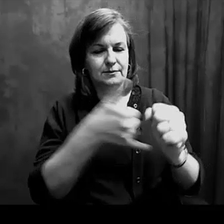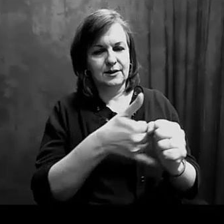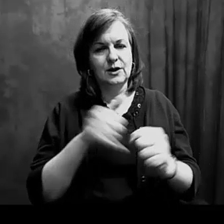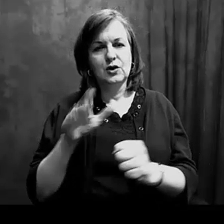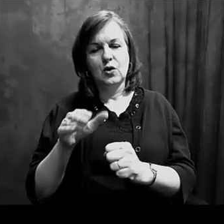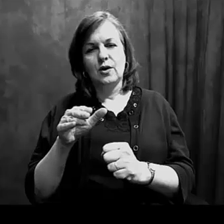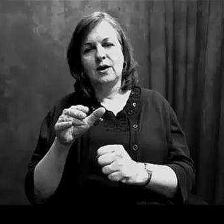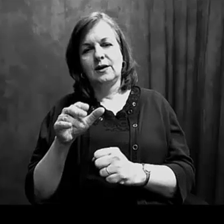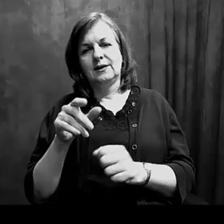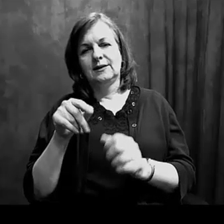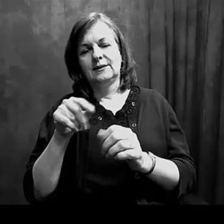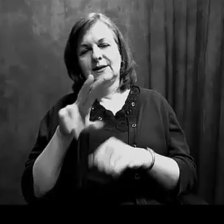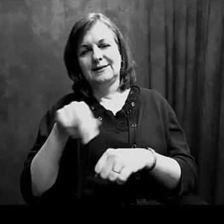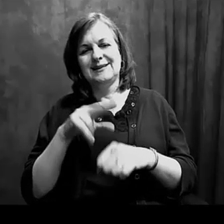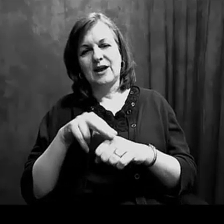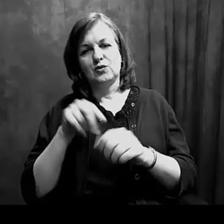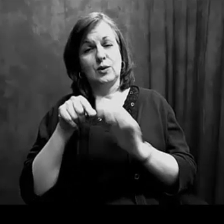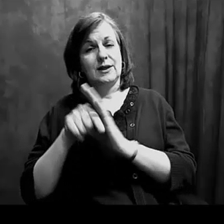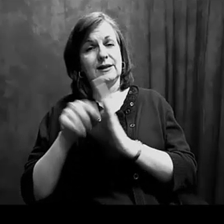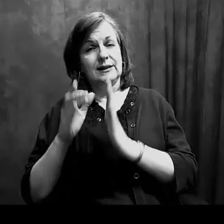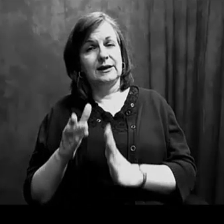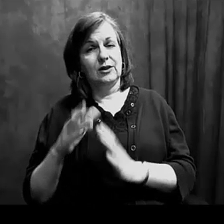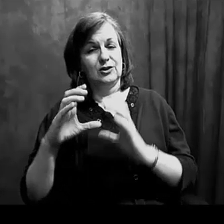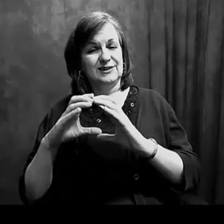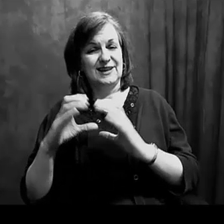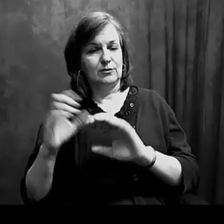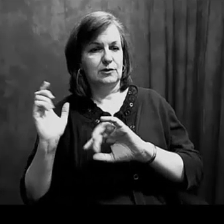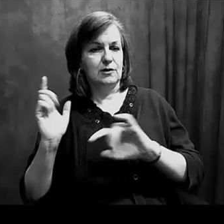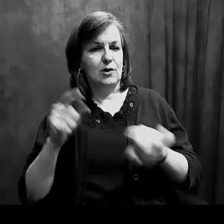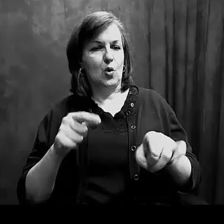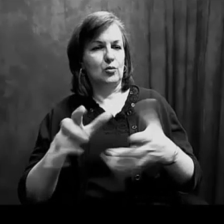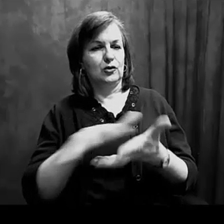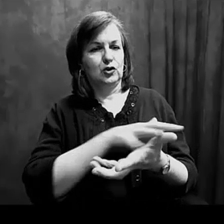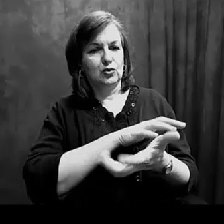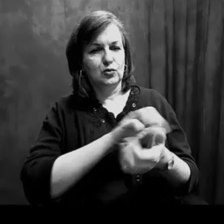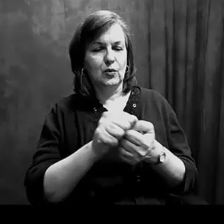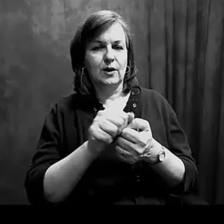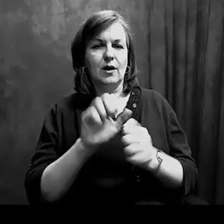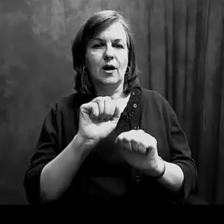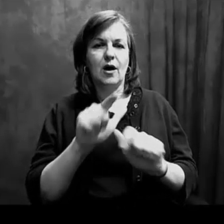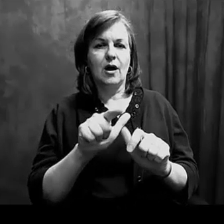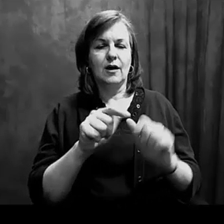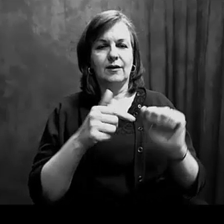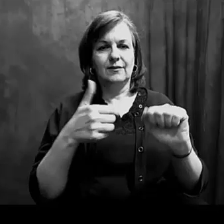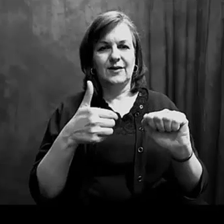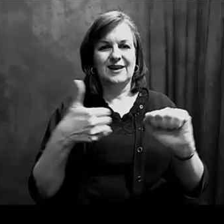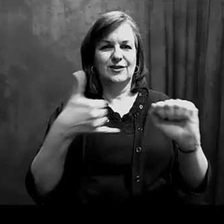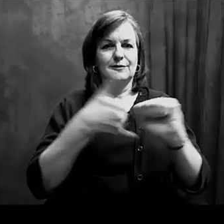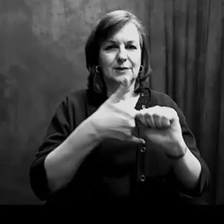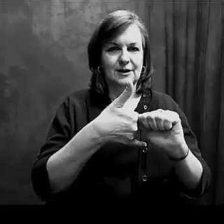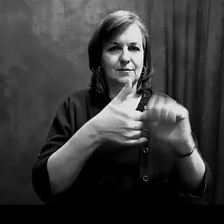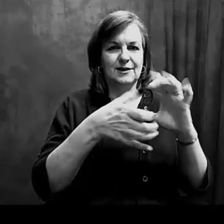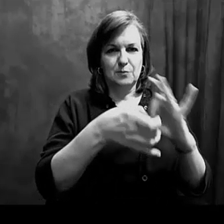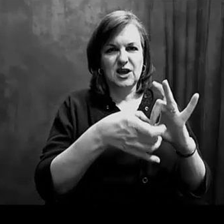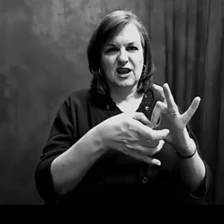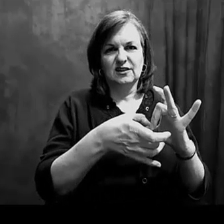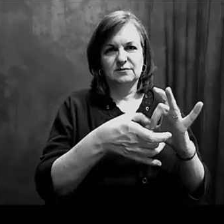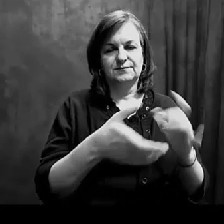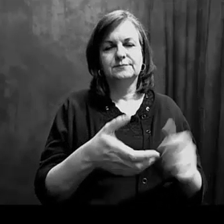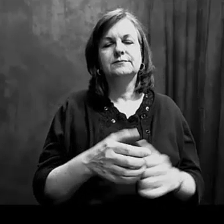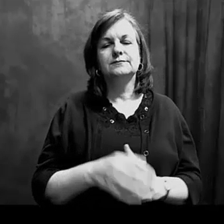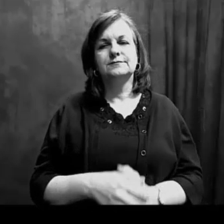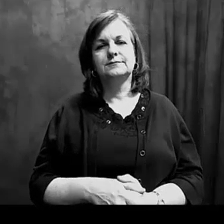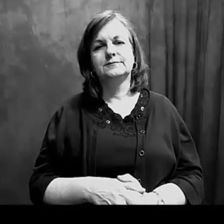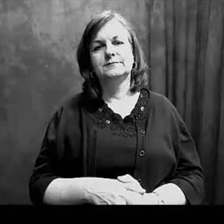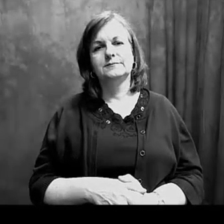killer cells will come in and help destroy all of the antigens that have been targeted by the